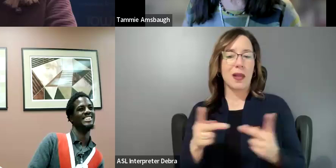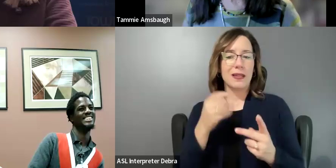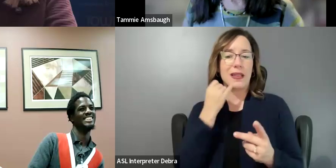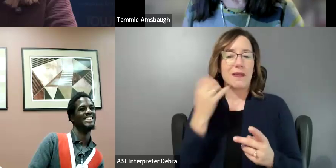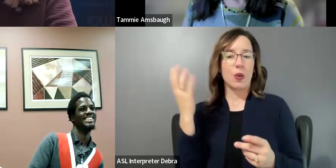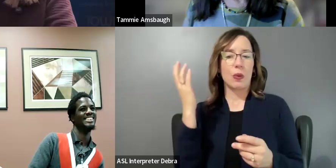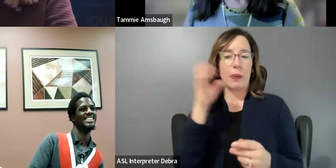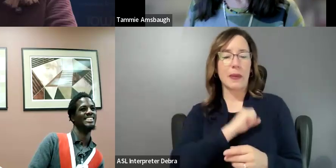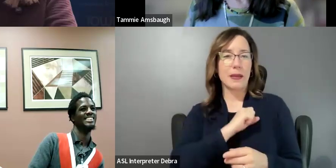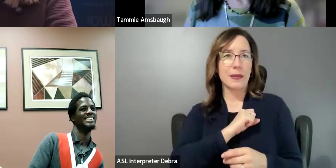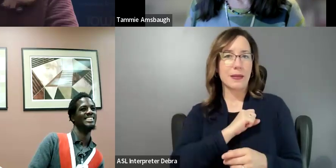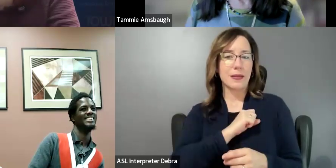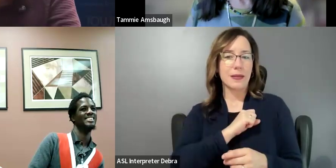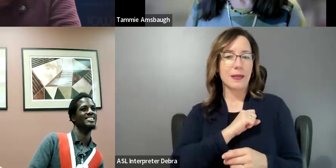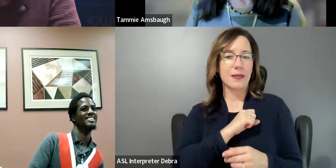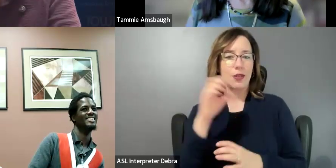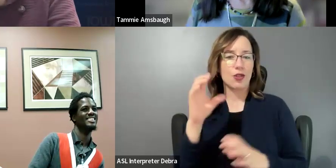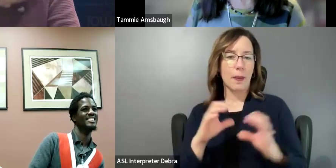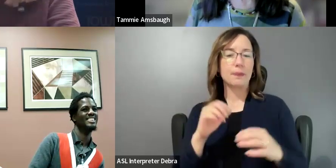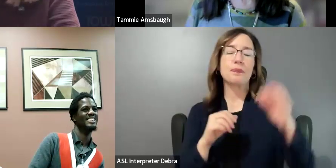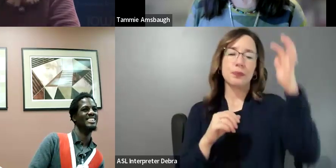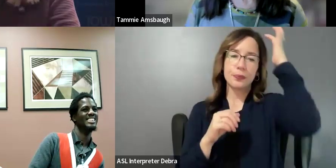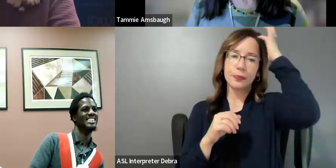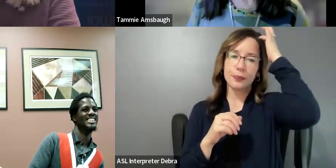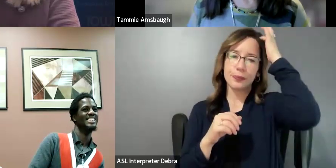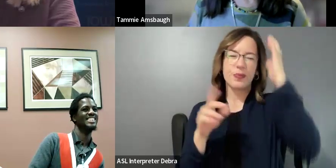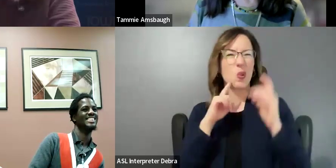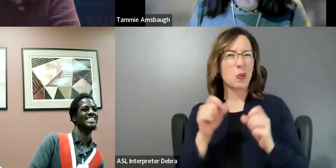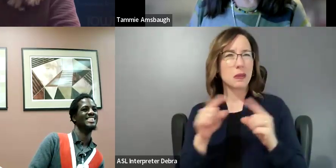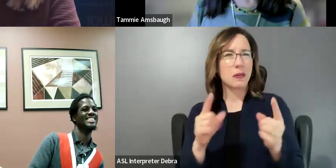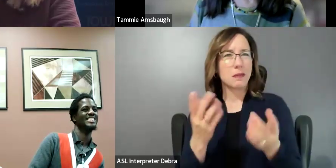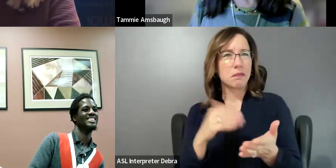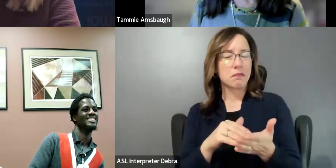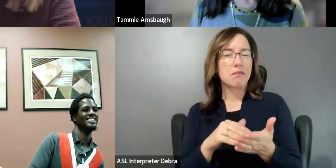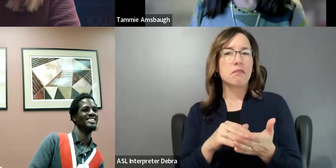the link in the chat. And we could send it out again when we send out this